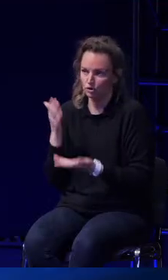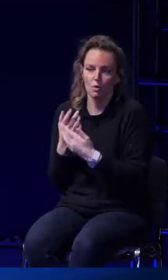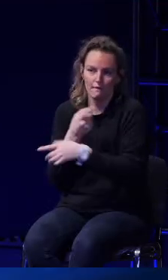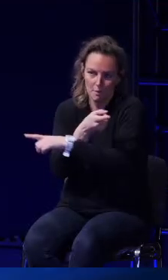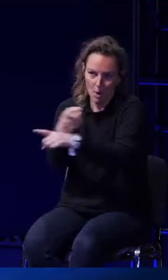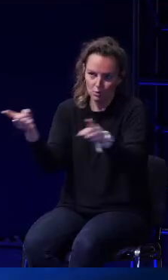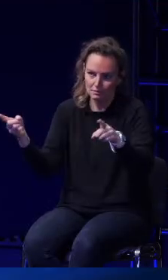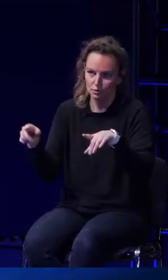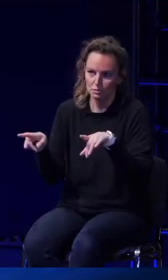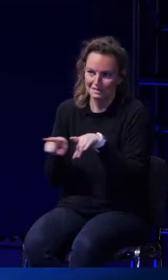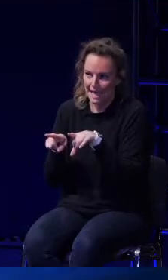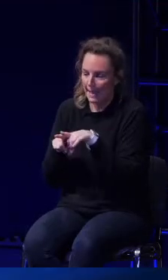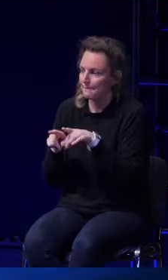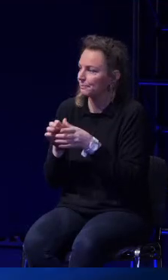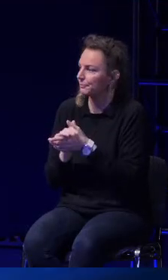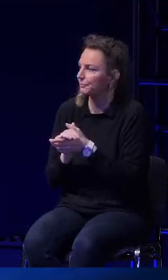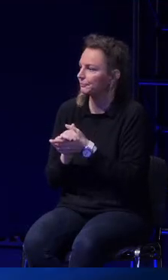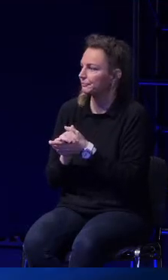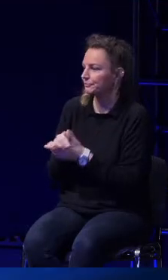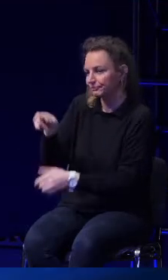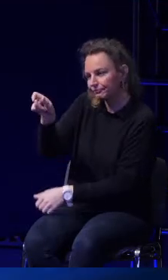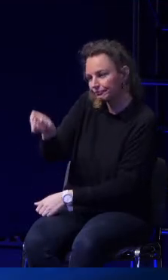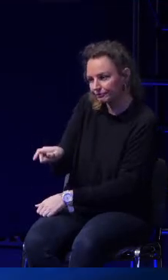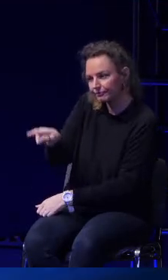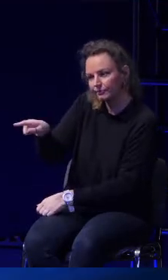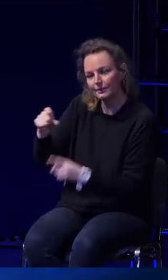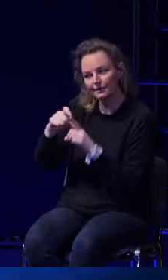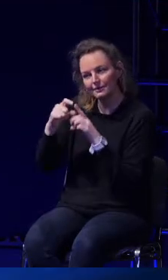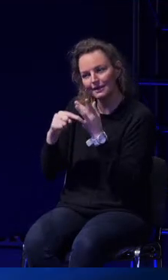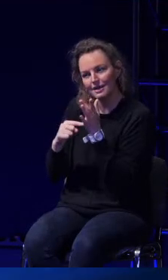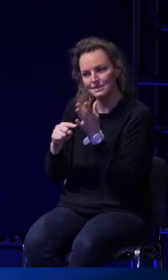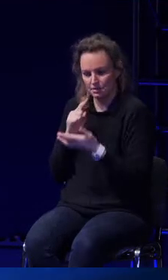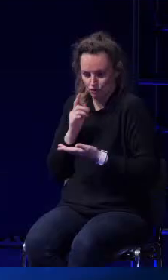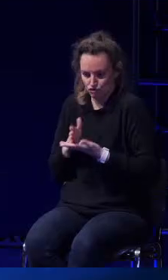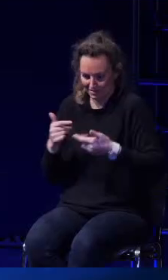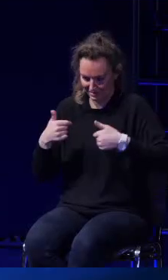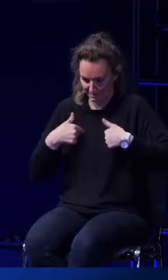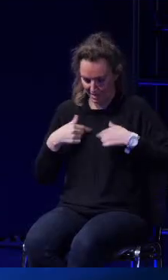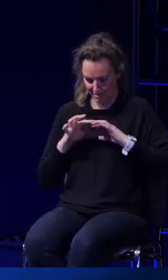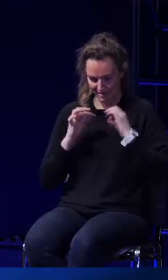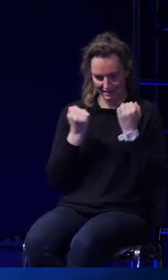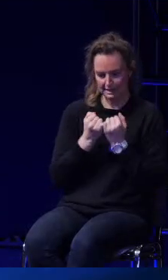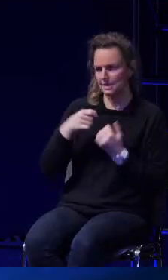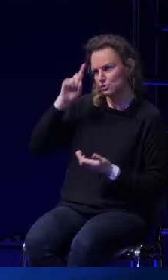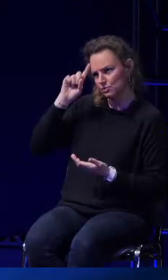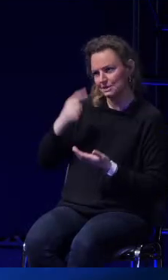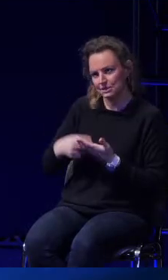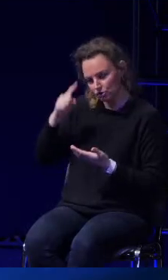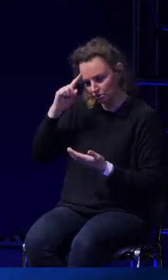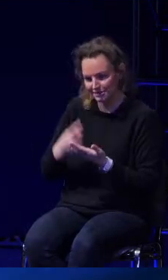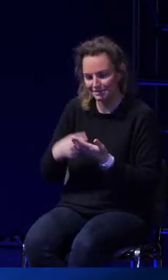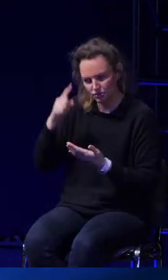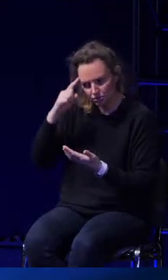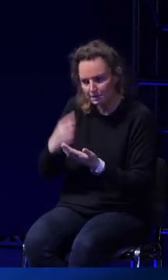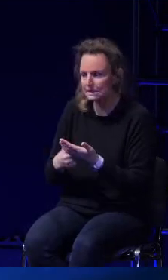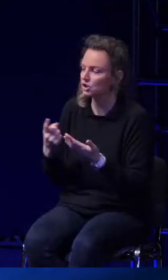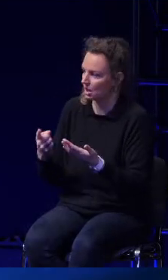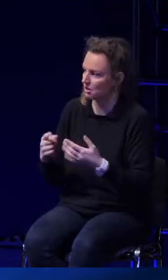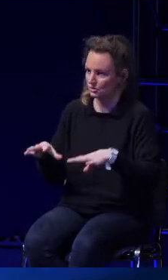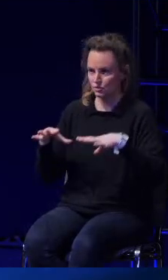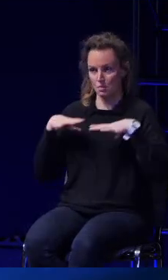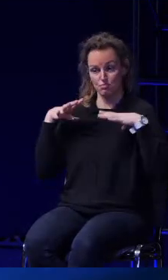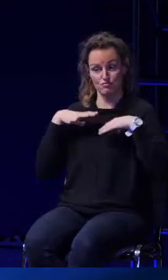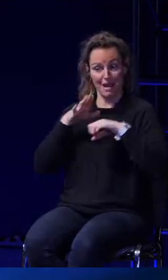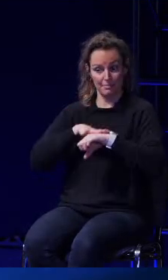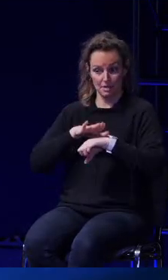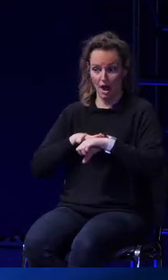But he trusts me and the team to sort of make a lot of those decisions. So in the prep time that we did